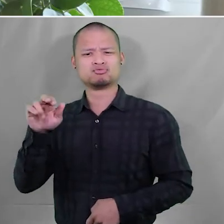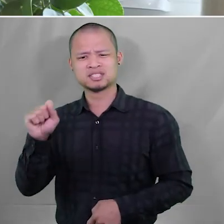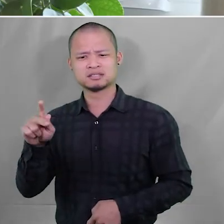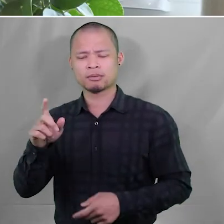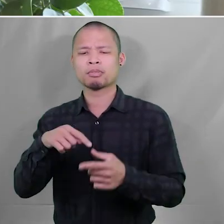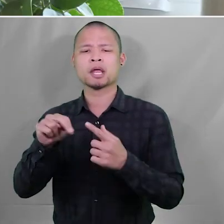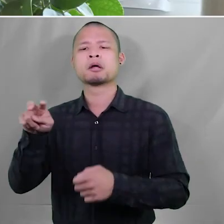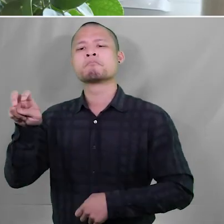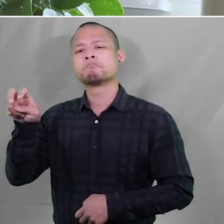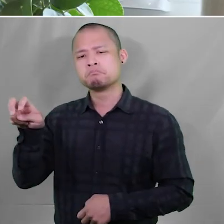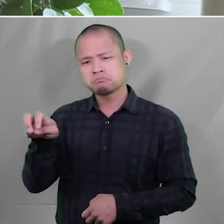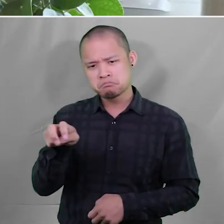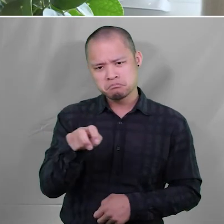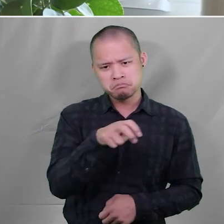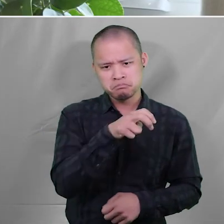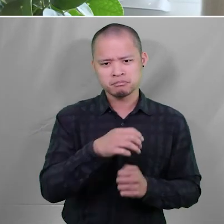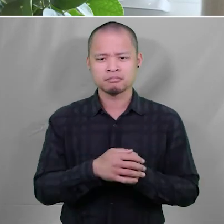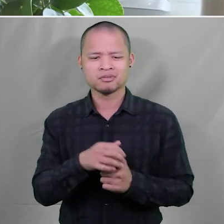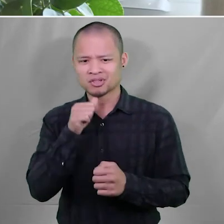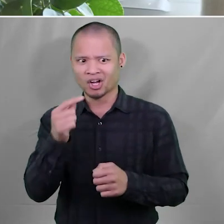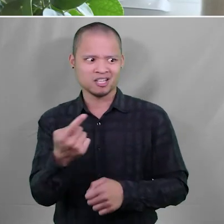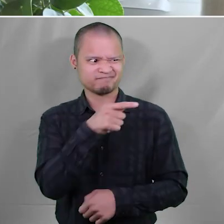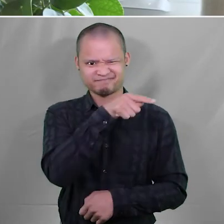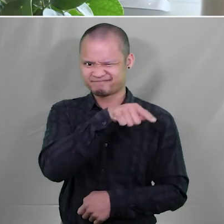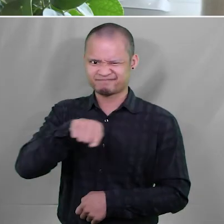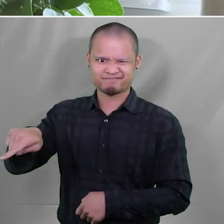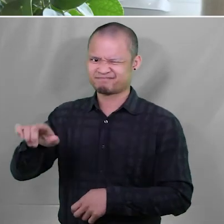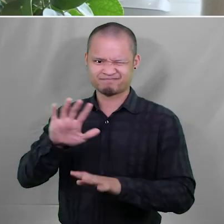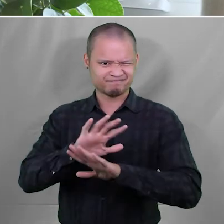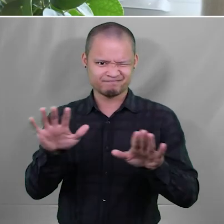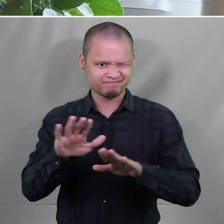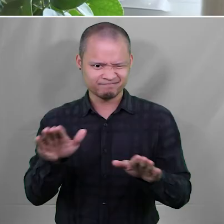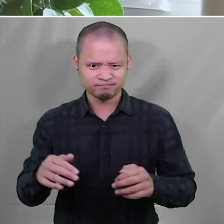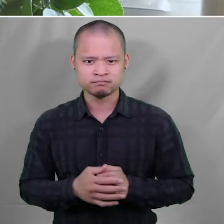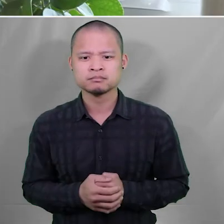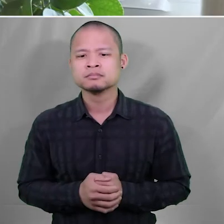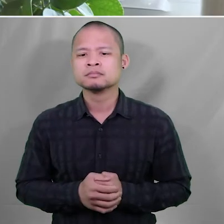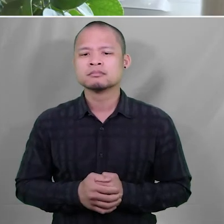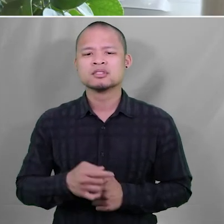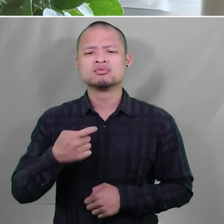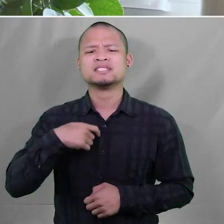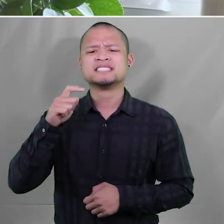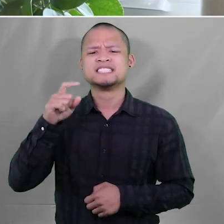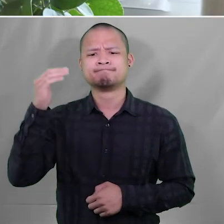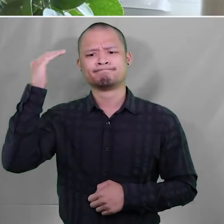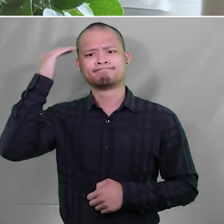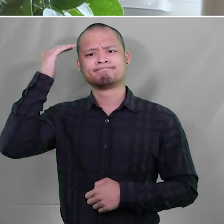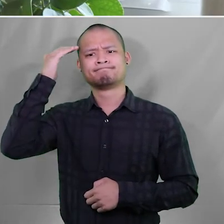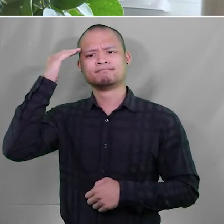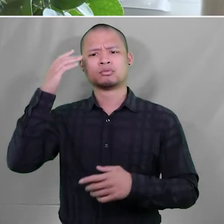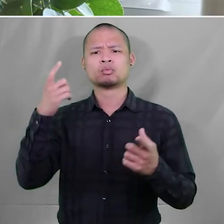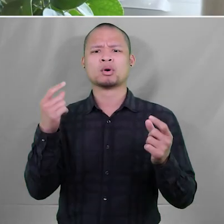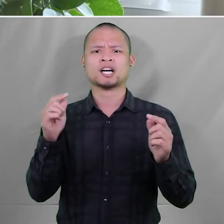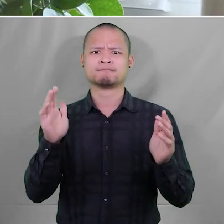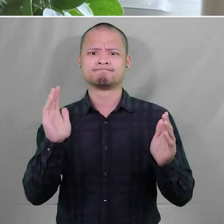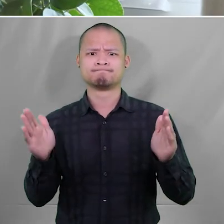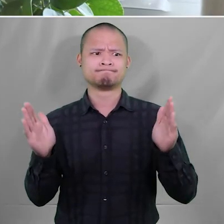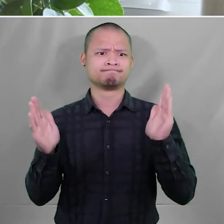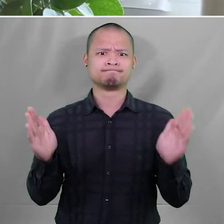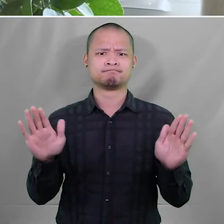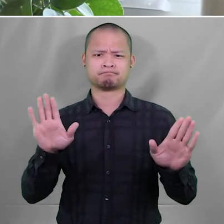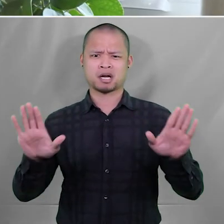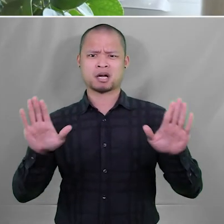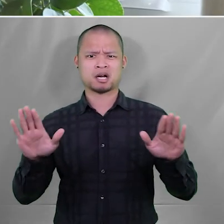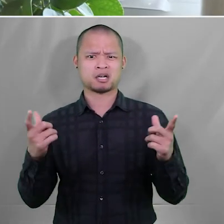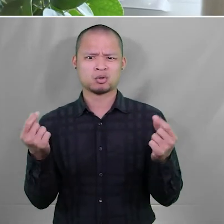risk and crossover, not the other way around. And so we need to be consciously aware of the extremes on both ends